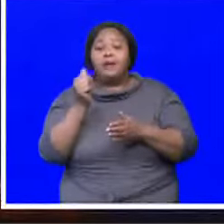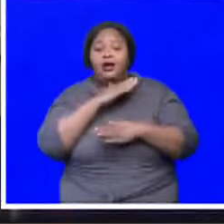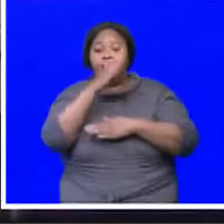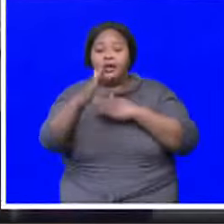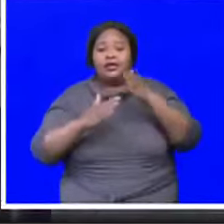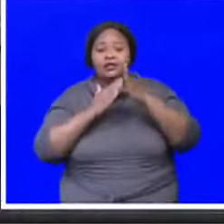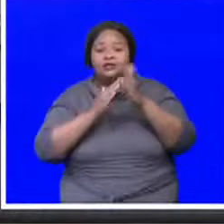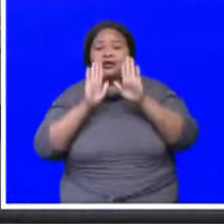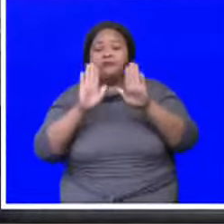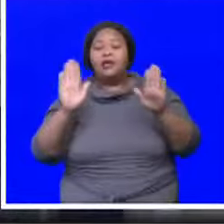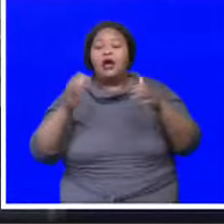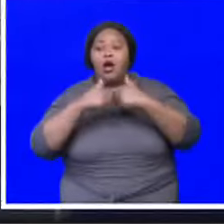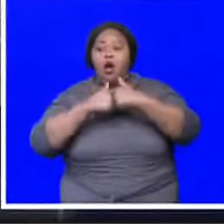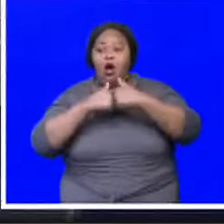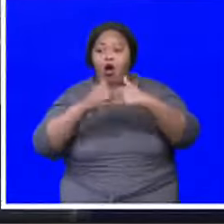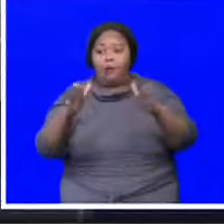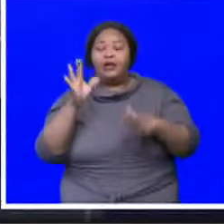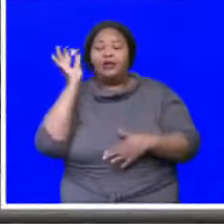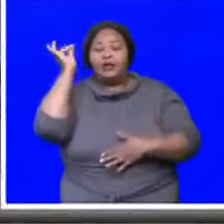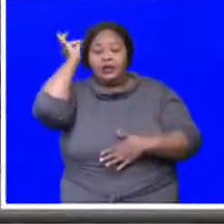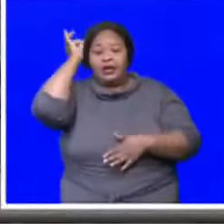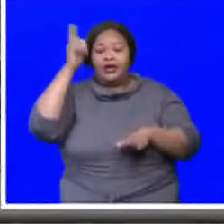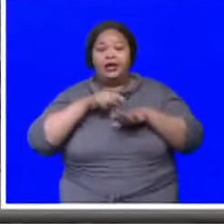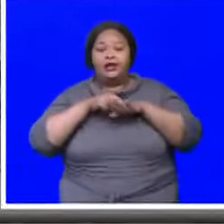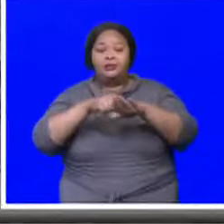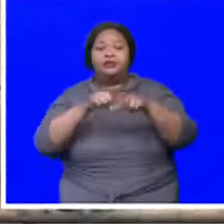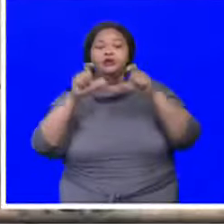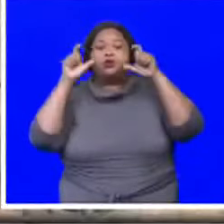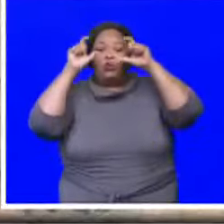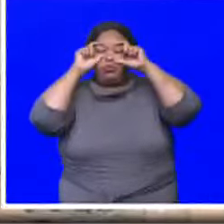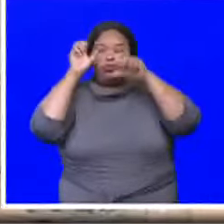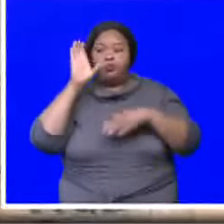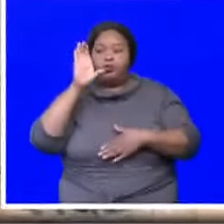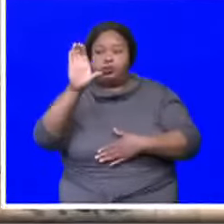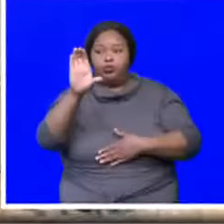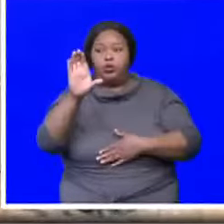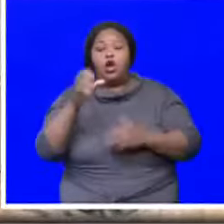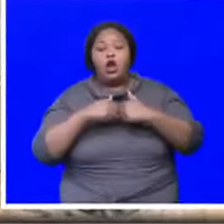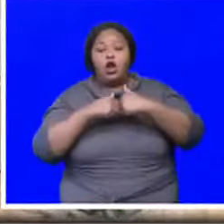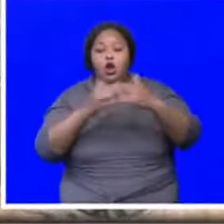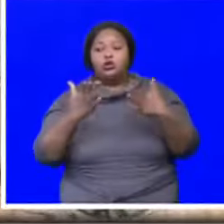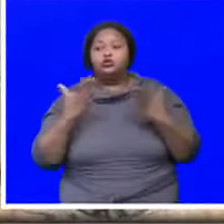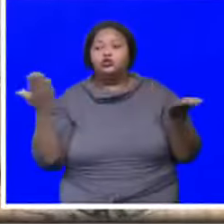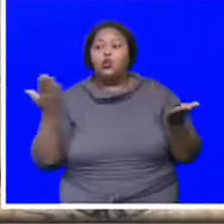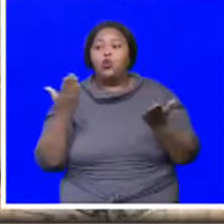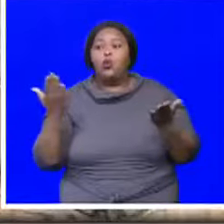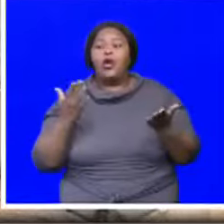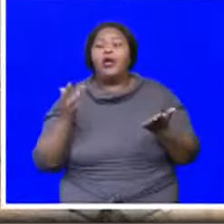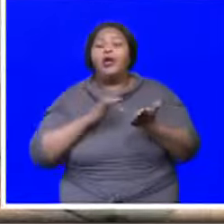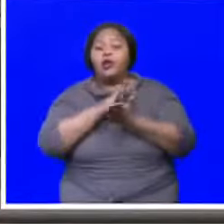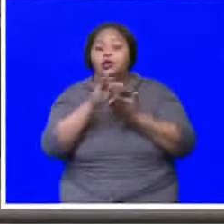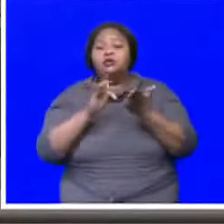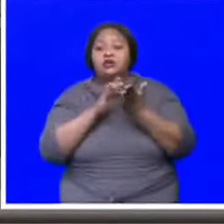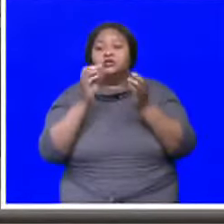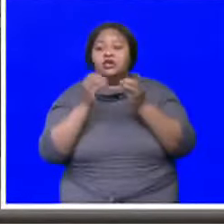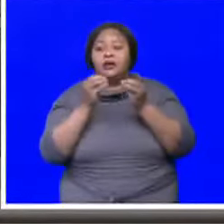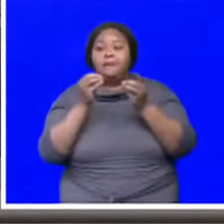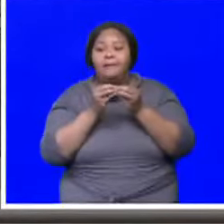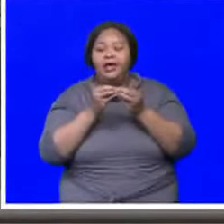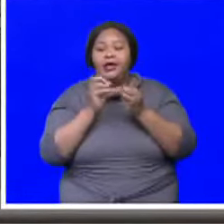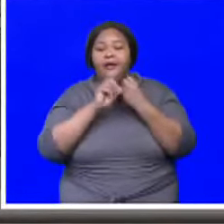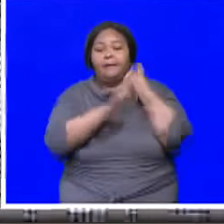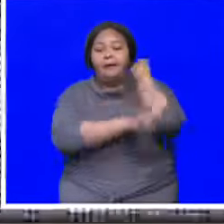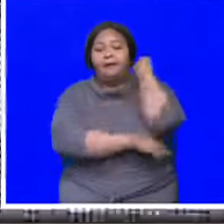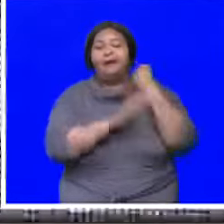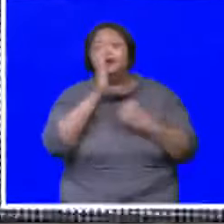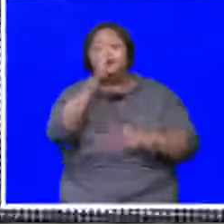was represented by the Prime Minister Cleopas Dlamini during the launch held at the bank's premises in Mbabane. The birth of a